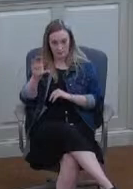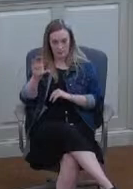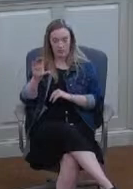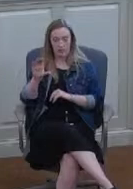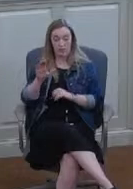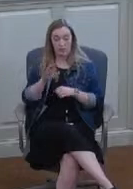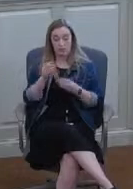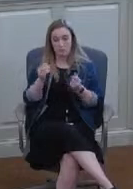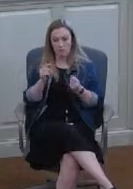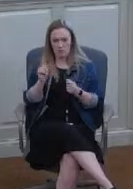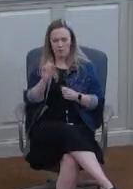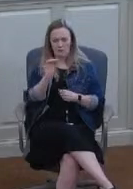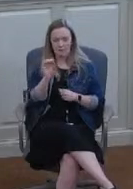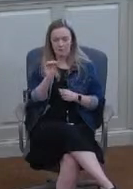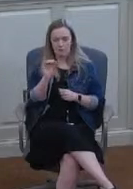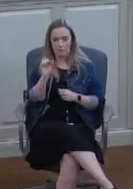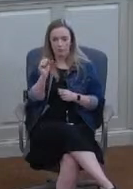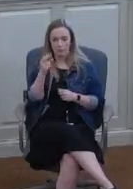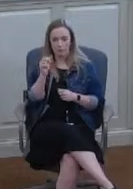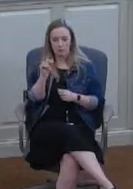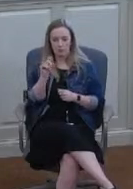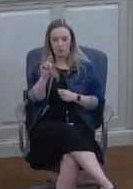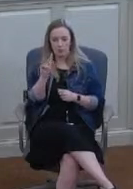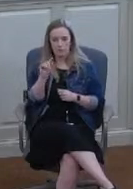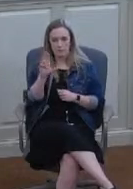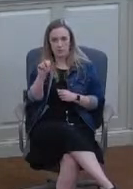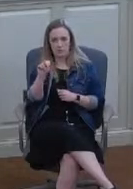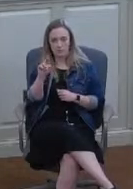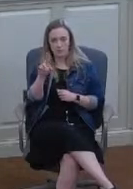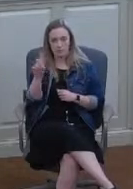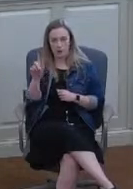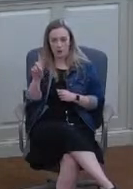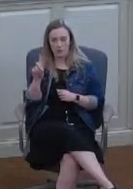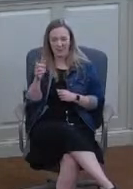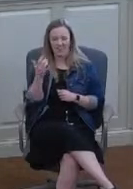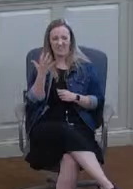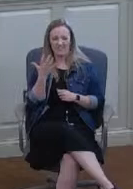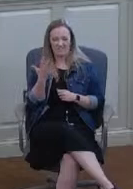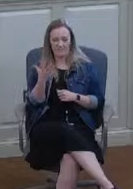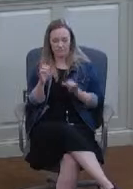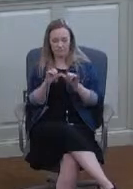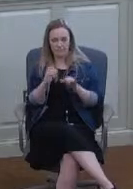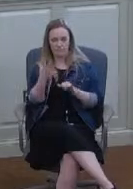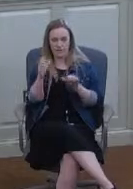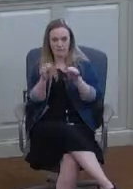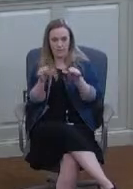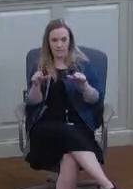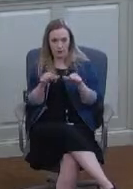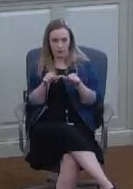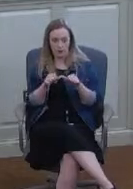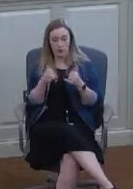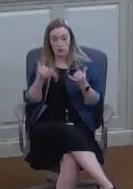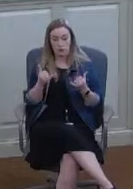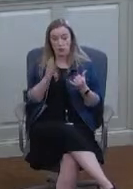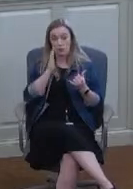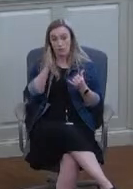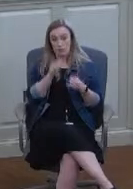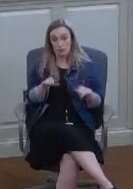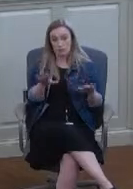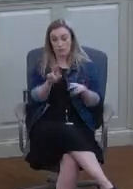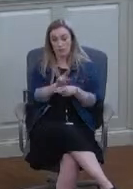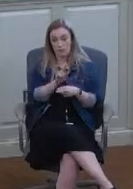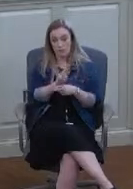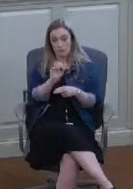the property was 0 Shakertown Road. Property size was 5 acres. The current future land use map designation was low